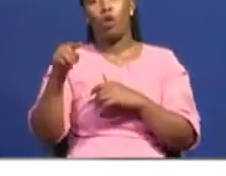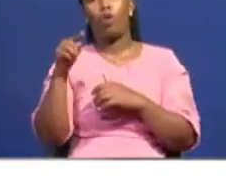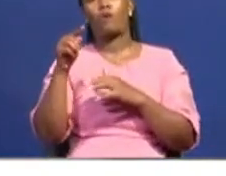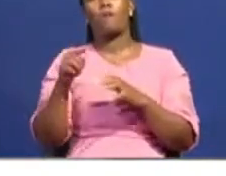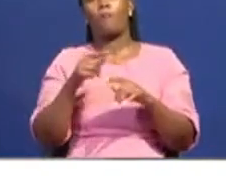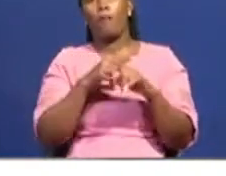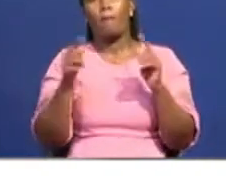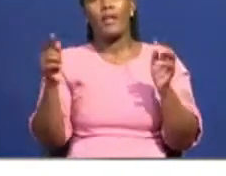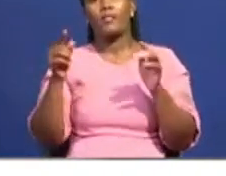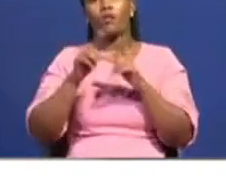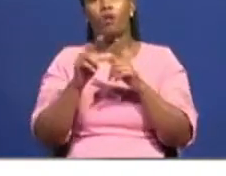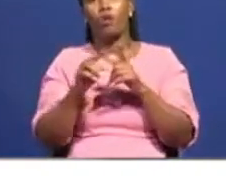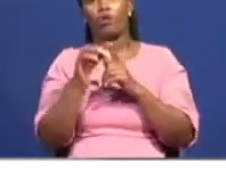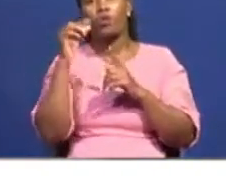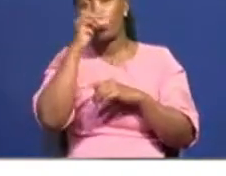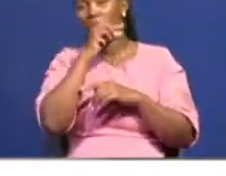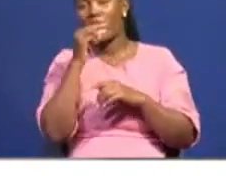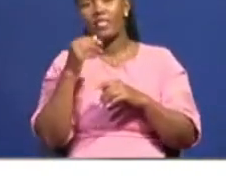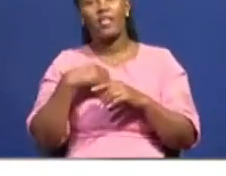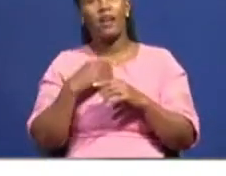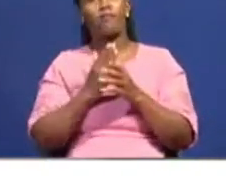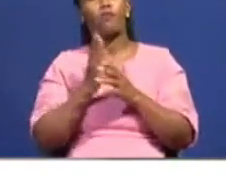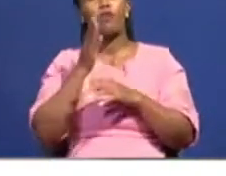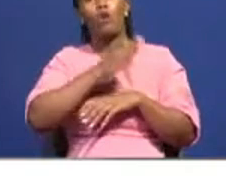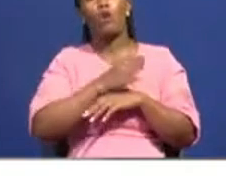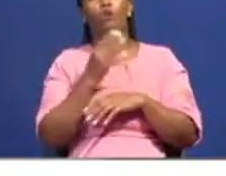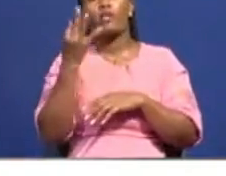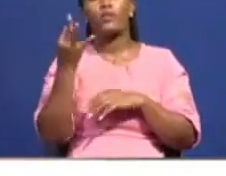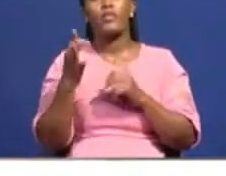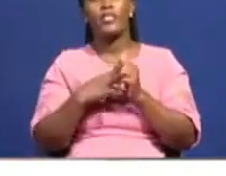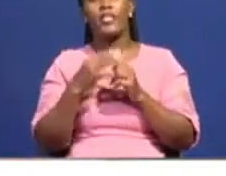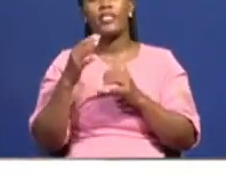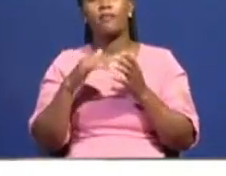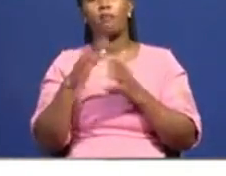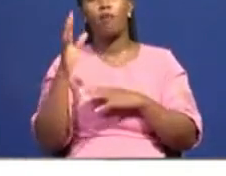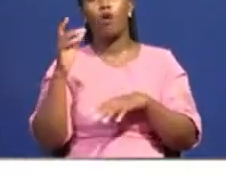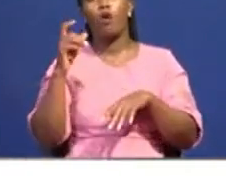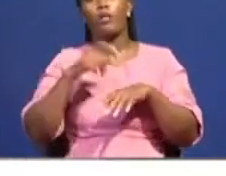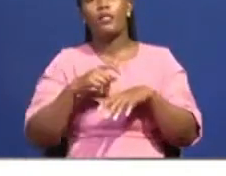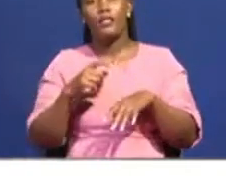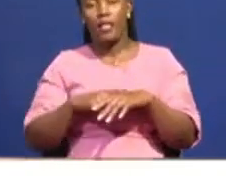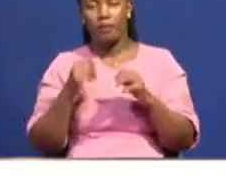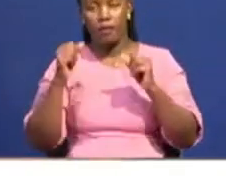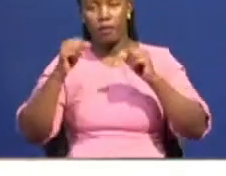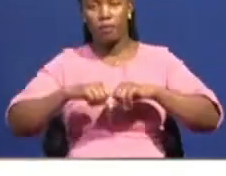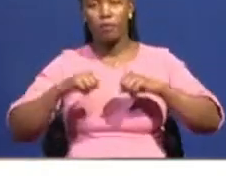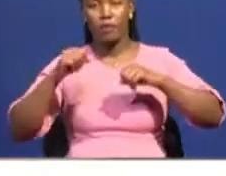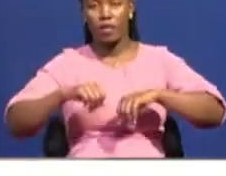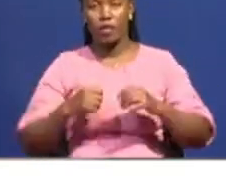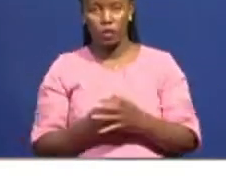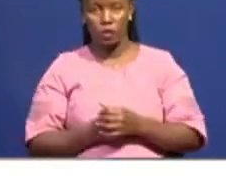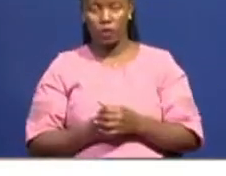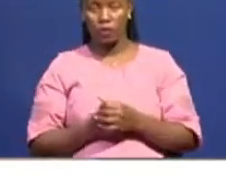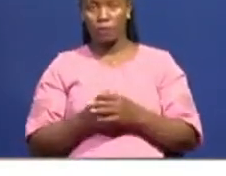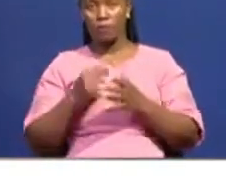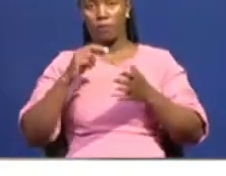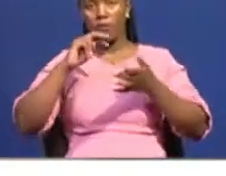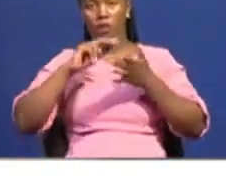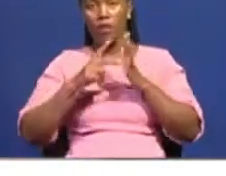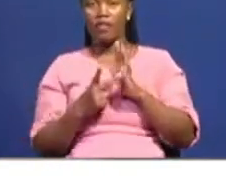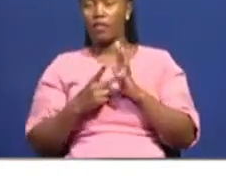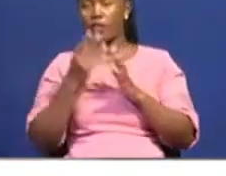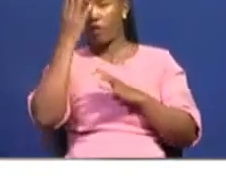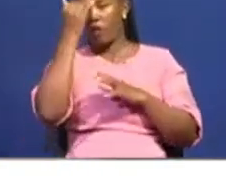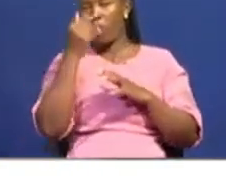gas has more than 28 times more global warming potential than carbon dioxide. So why would we allow